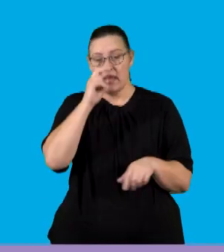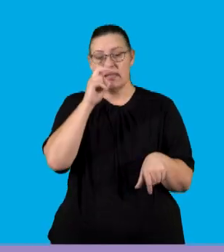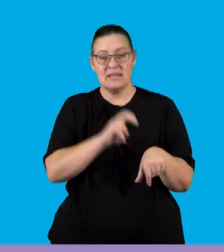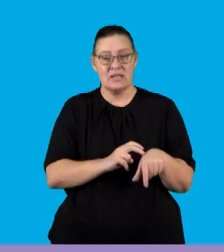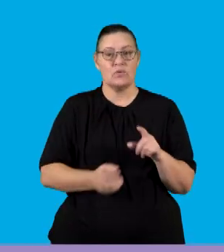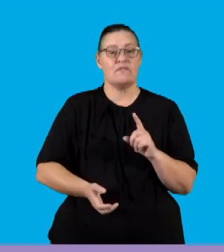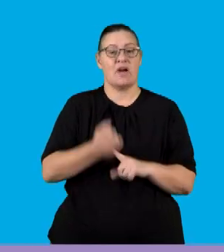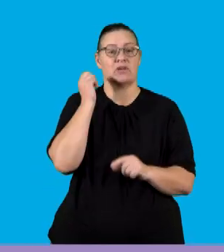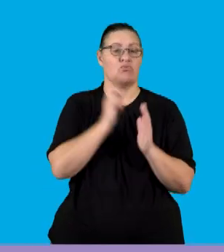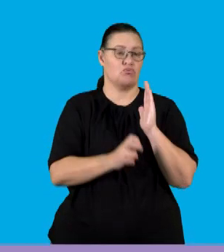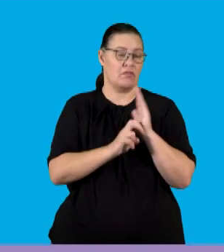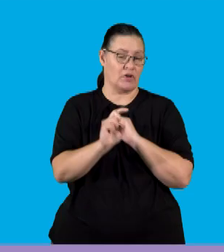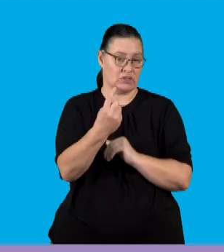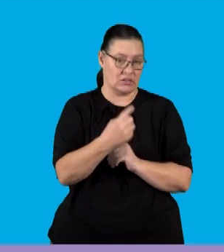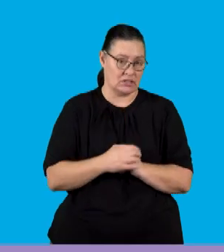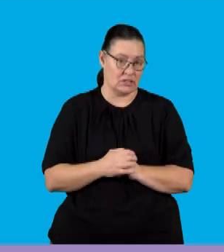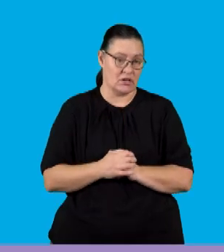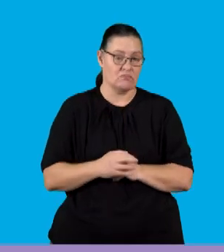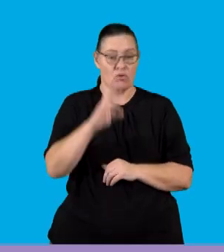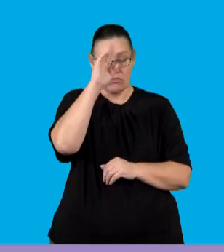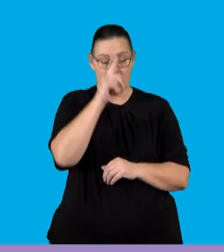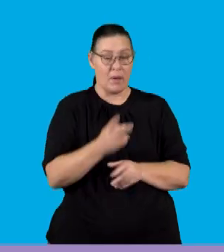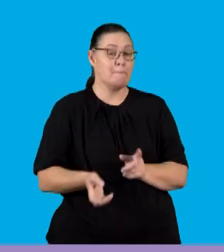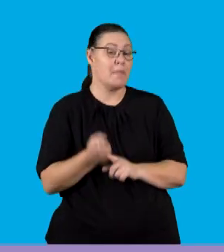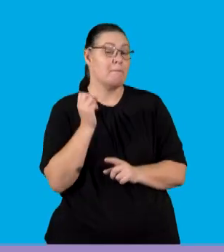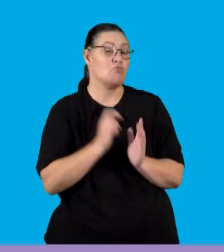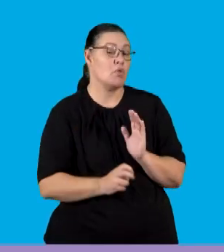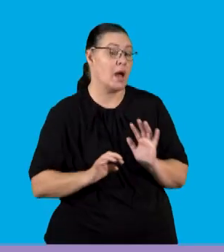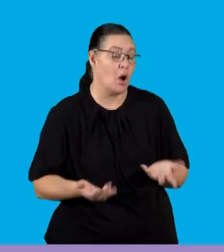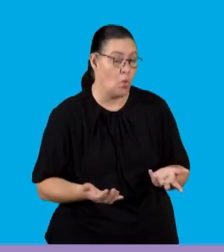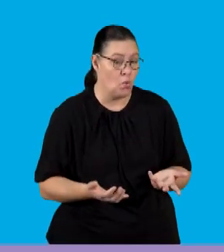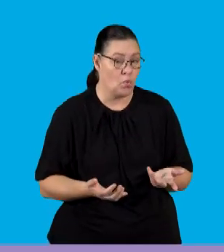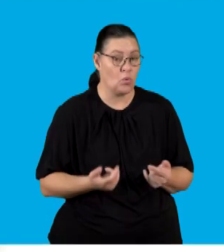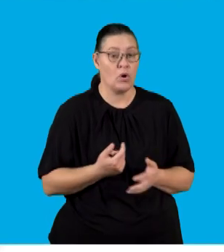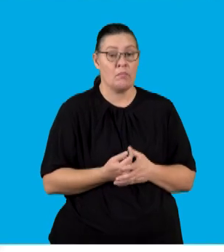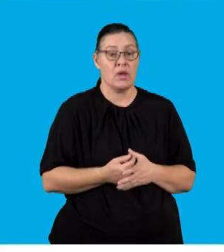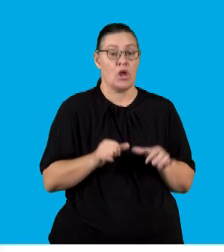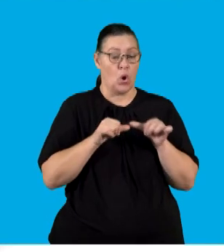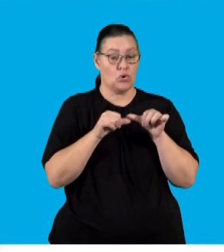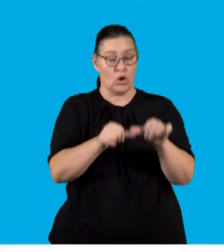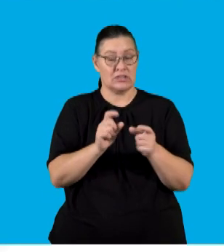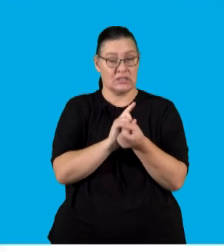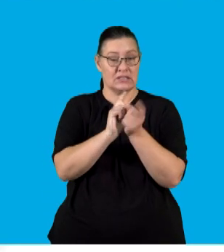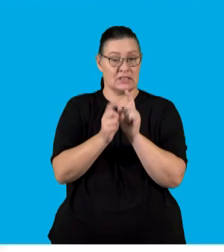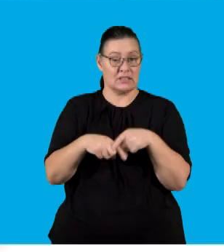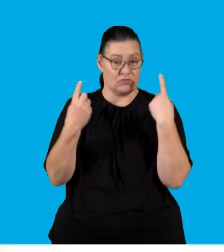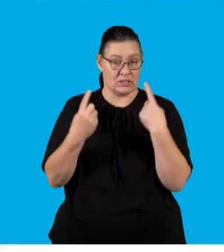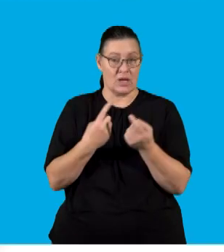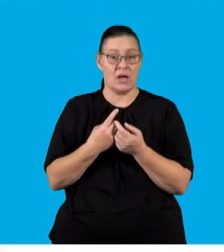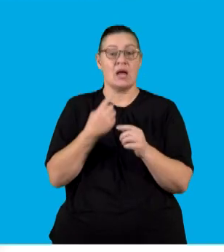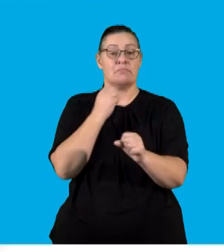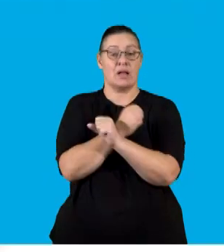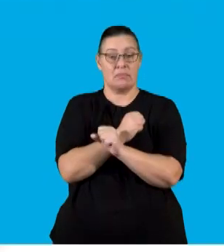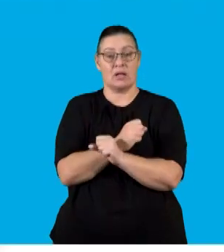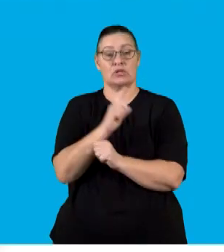we would need to find that rule first. Now, do you remember how we find the rule? We are going to take the constant difference,